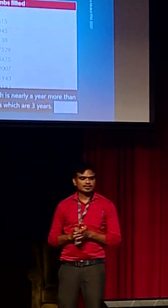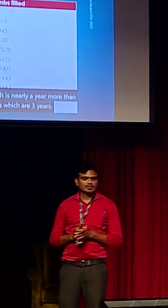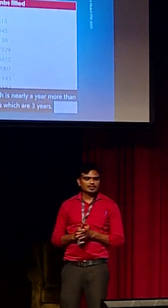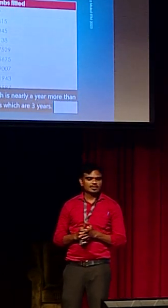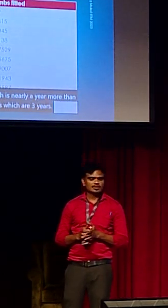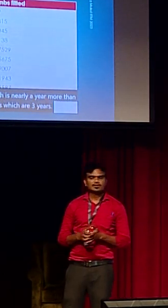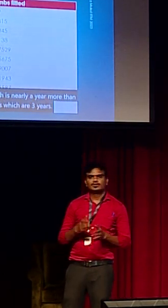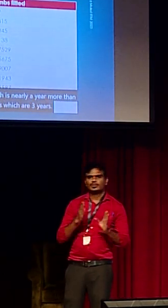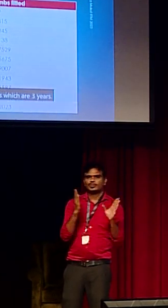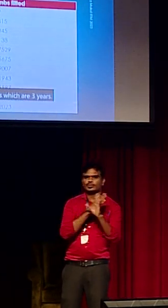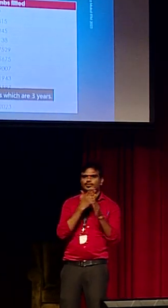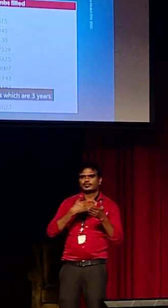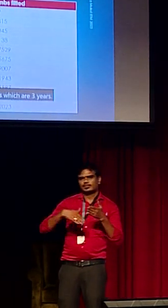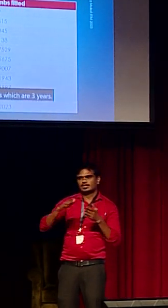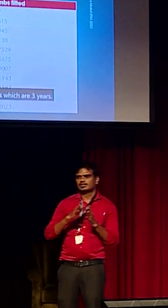So far,